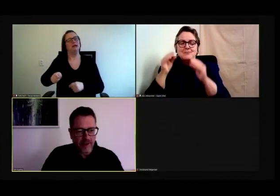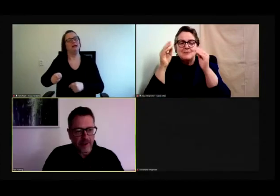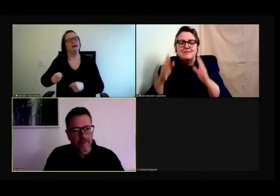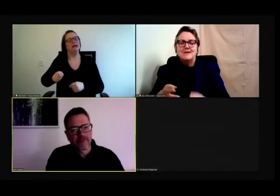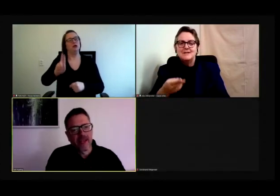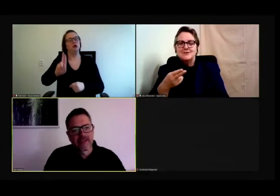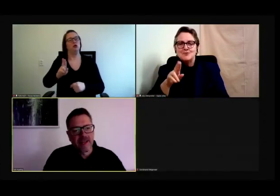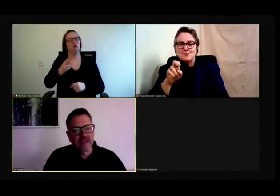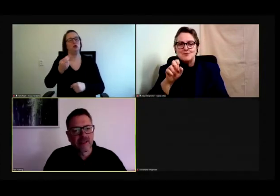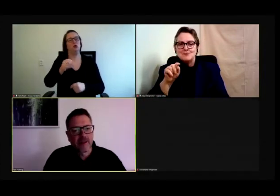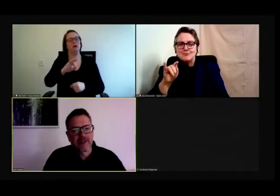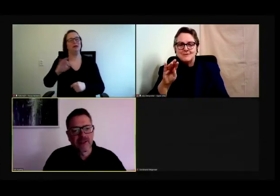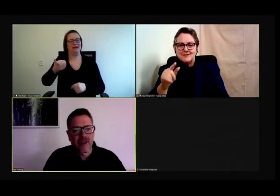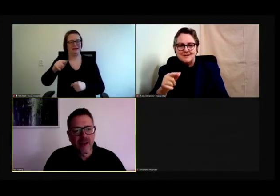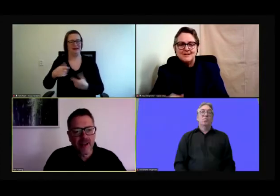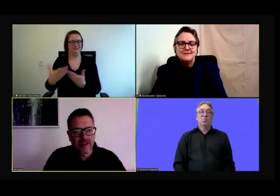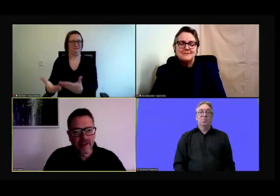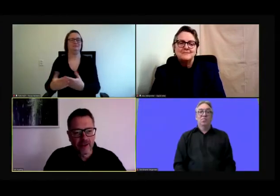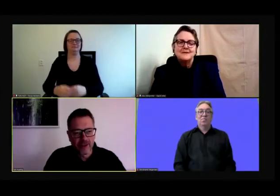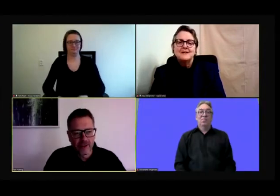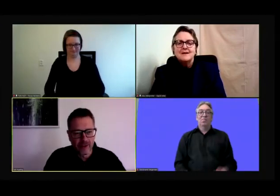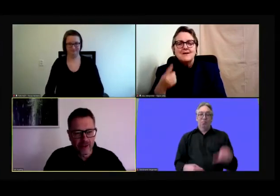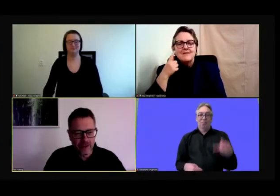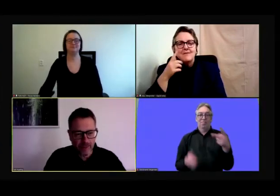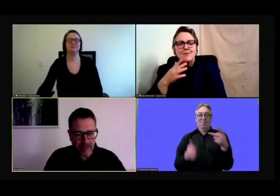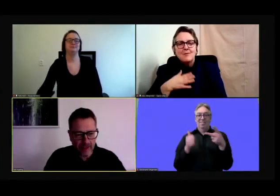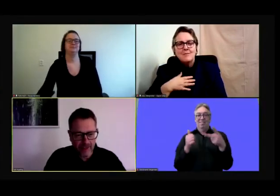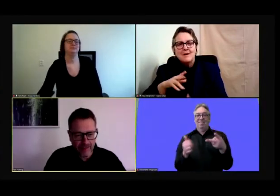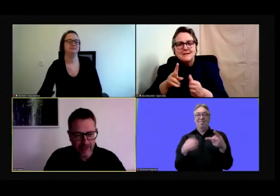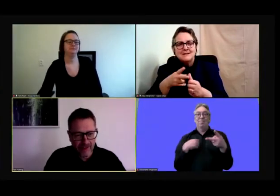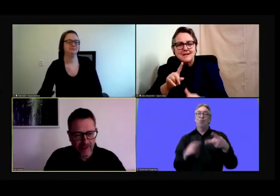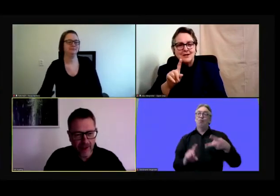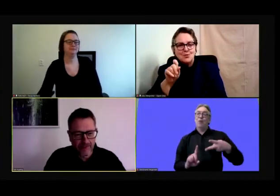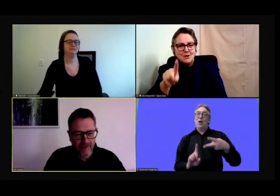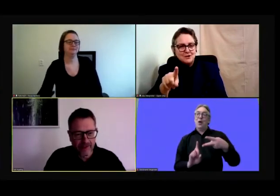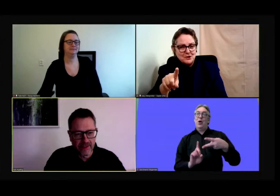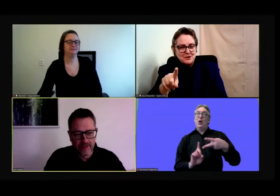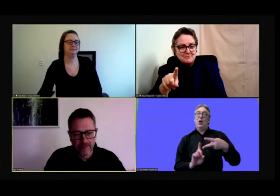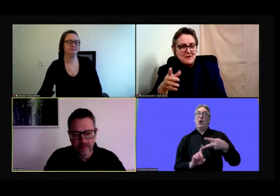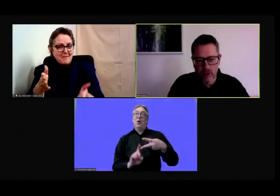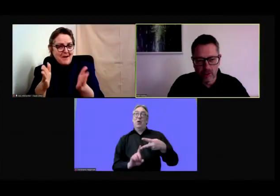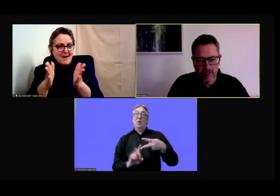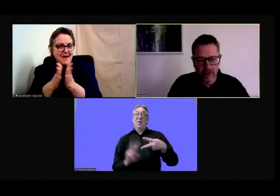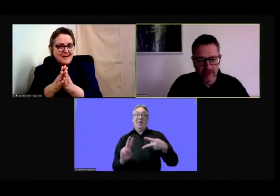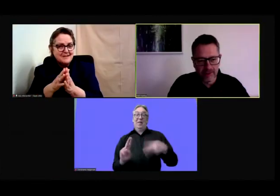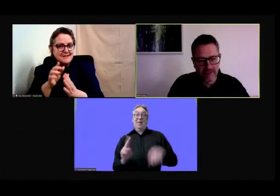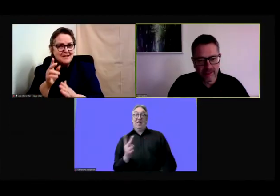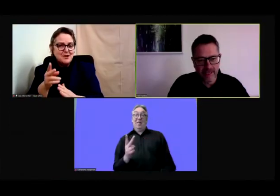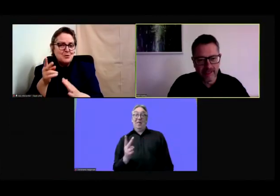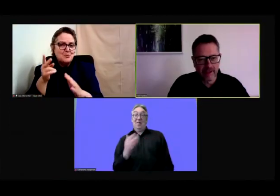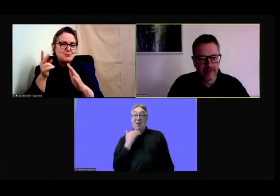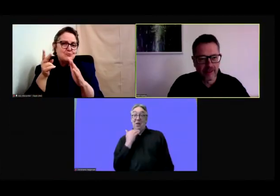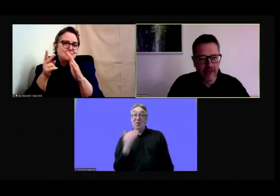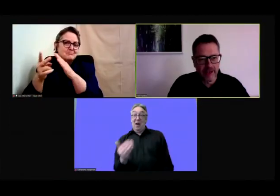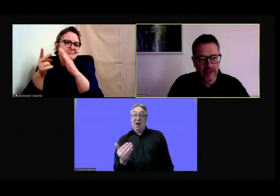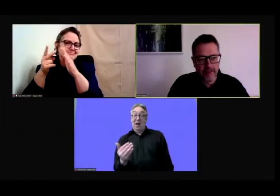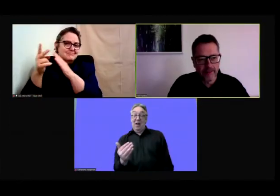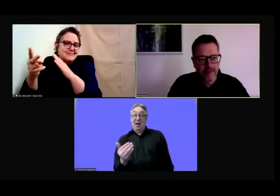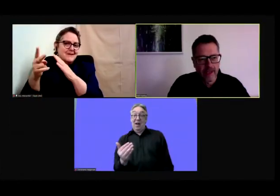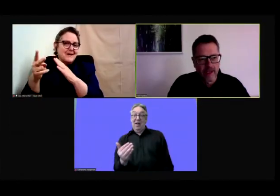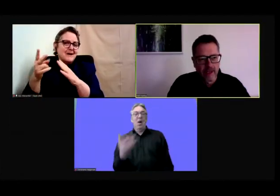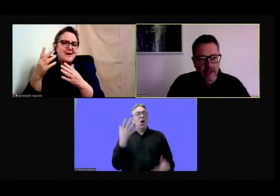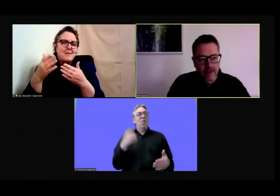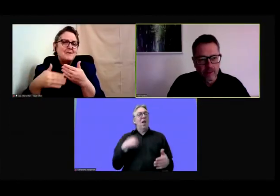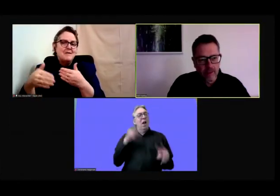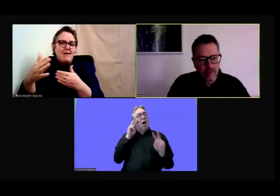So for my second question, I'd like you to speculate a bit and go beyond the data, if you